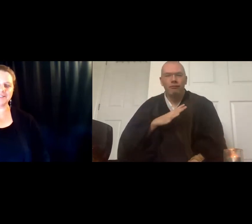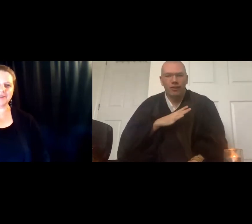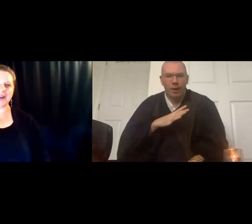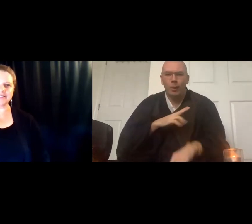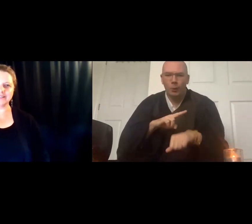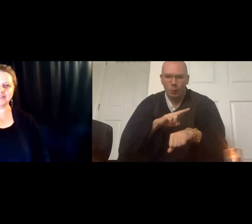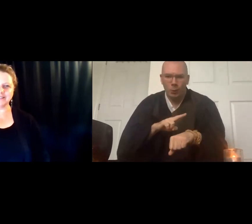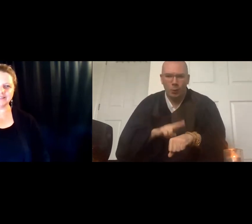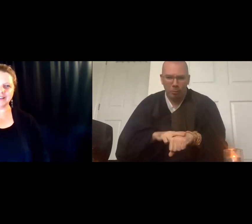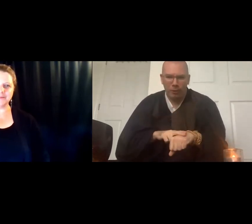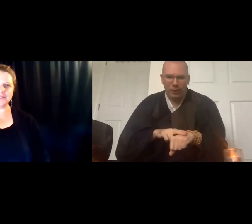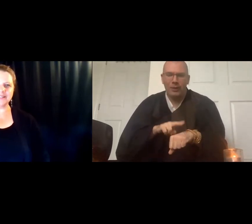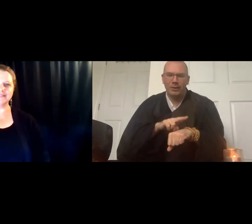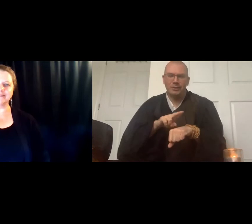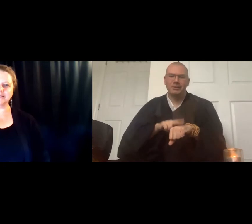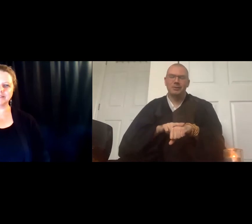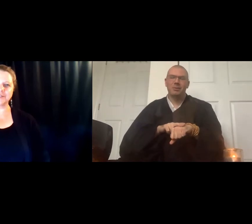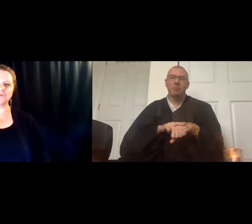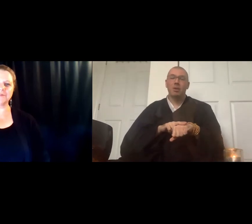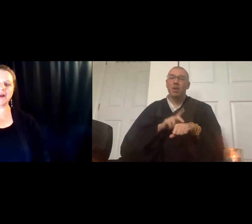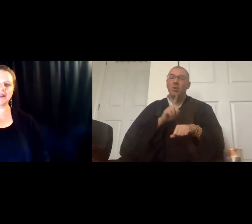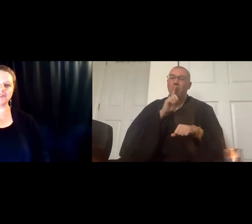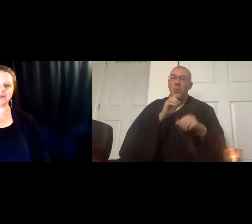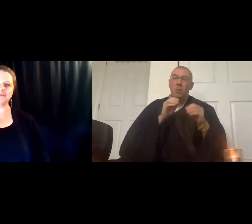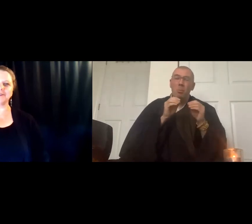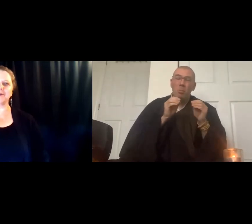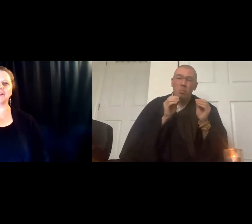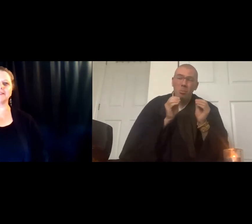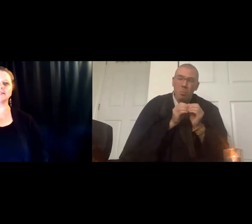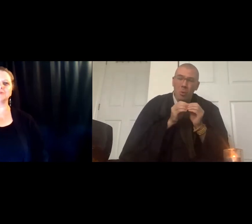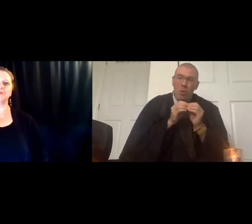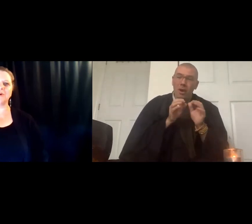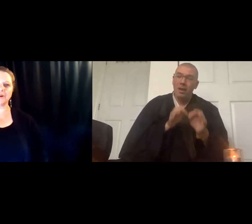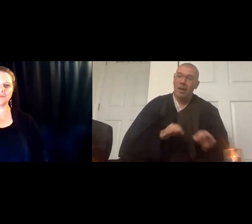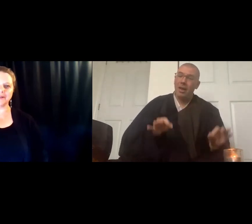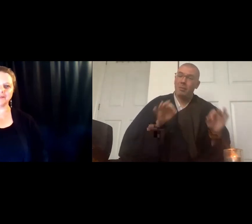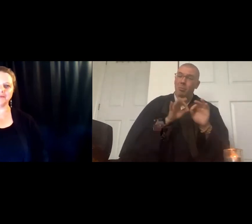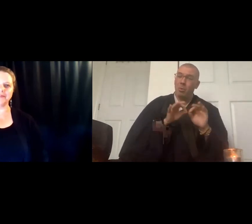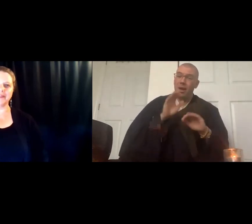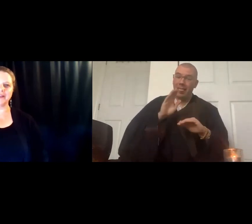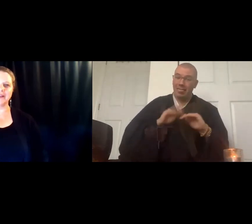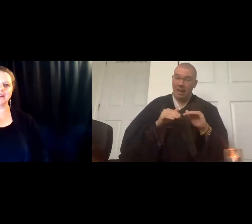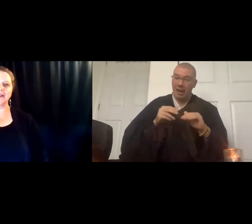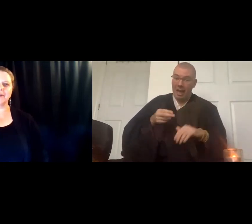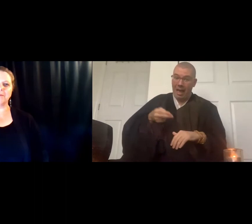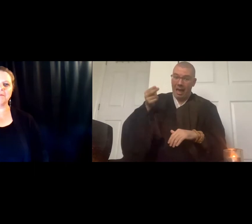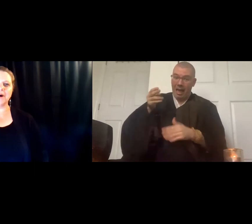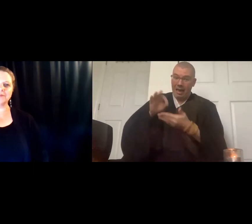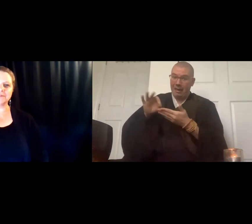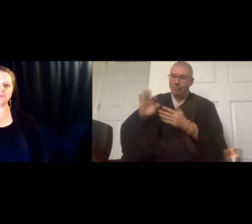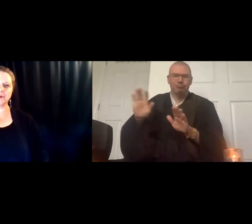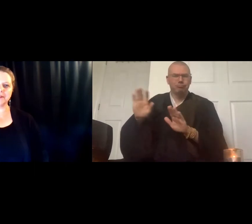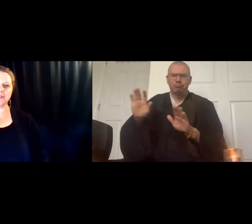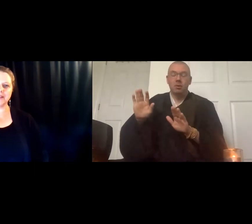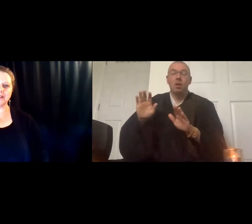a distraction comes in. Just remind yourself and know that this is normal. The